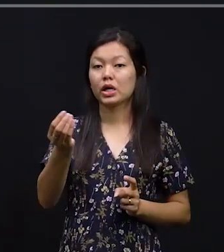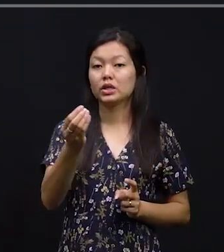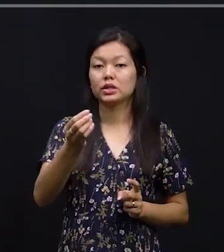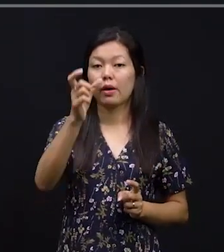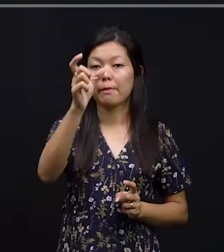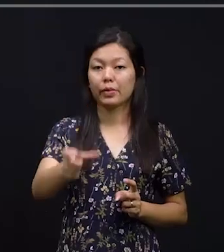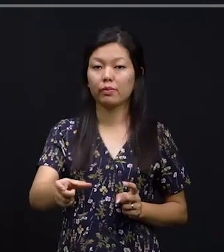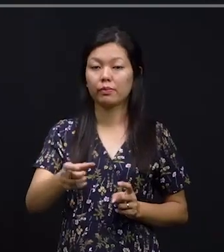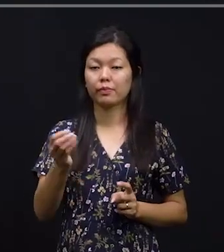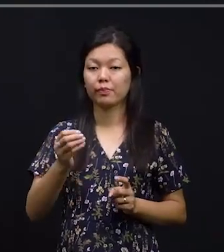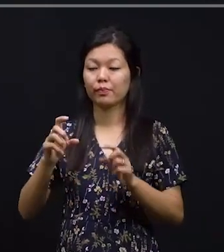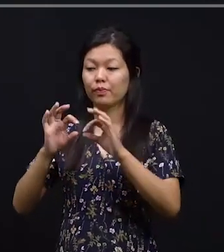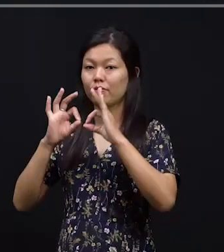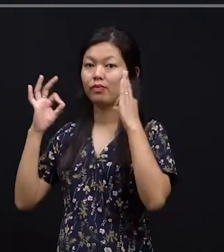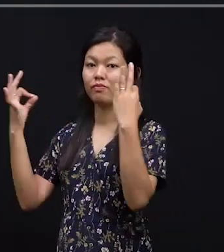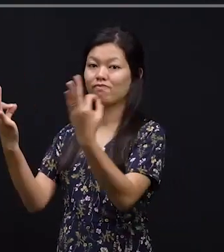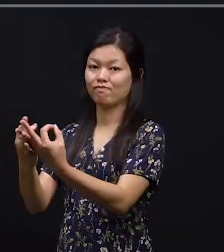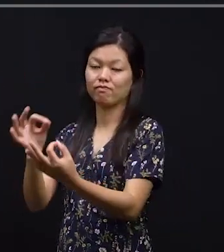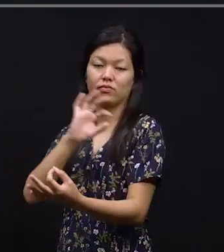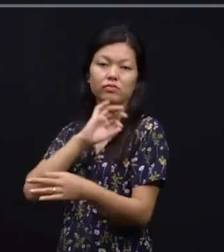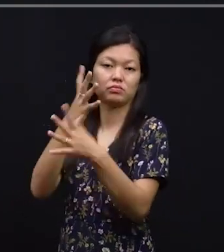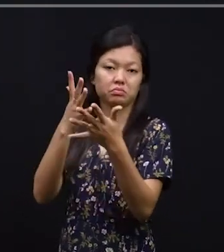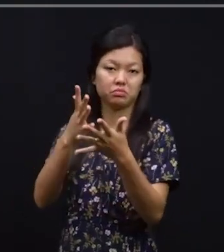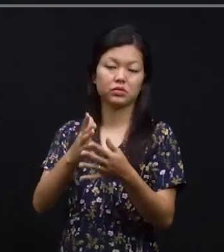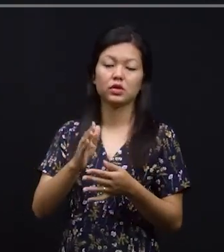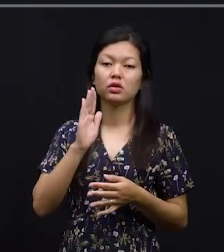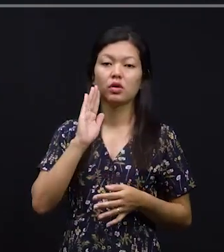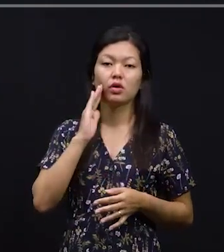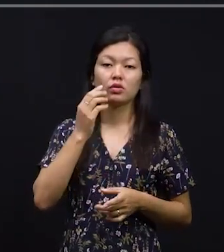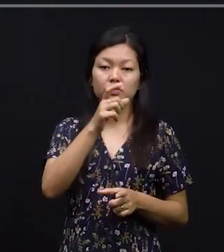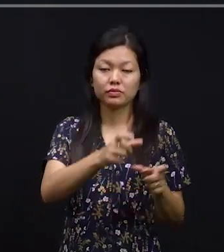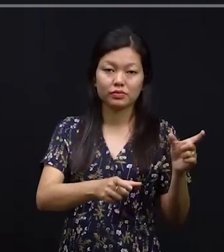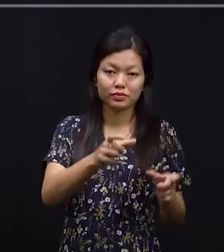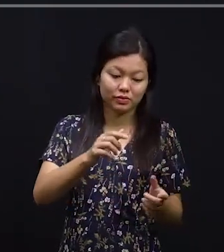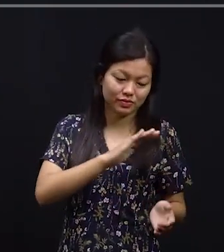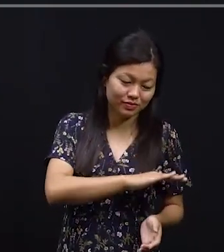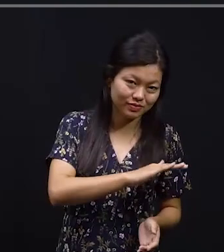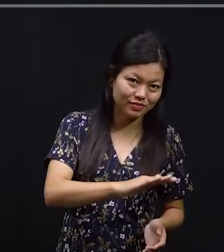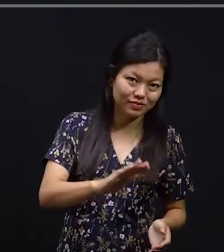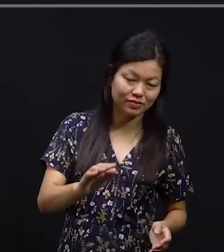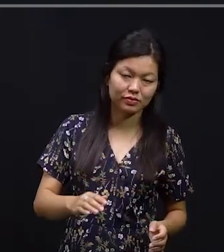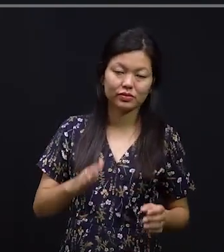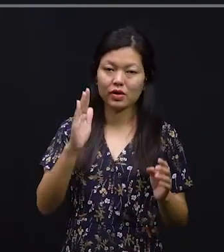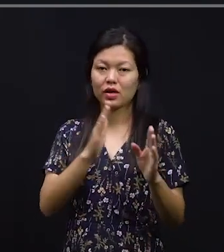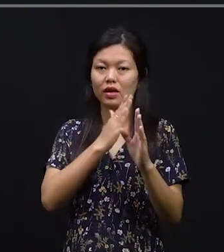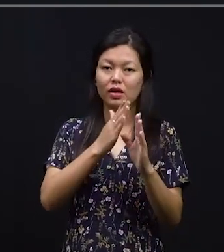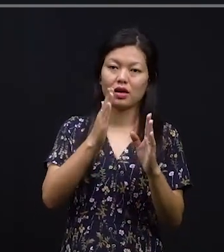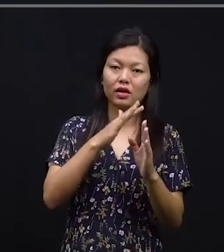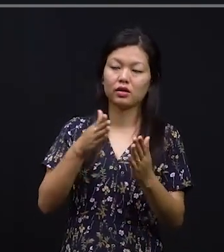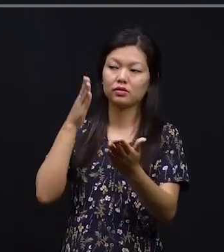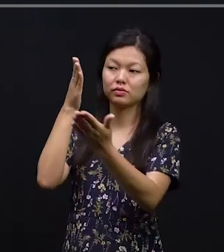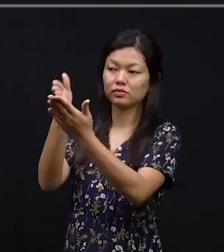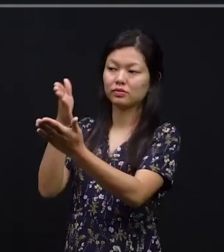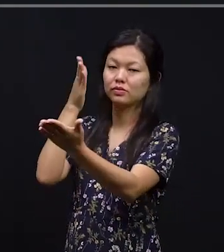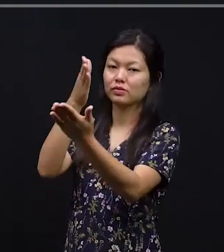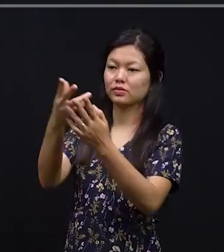are some people who will even lock the doors when they hear kids singing carols around. Okay, I'm not going to say whether